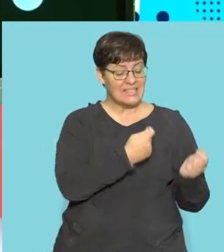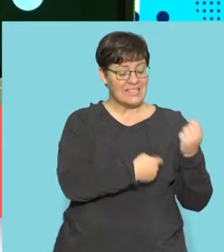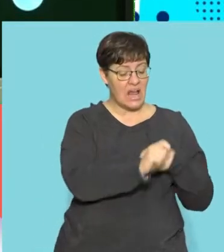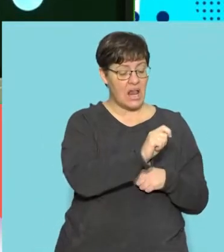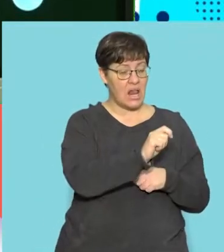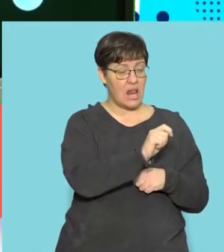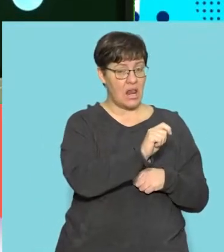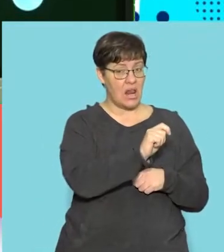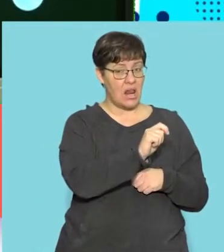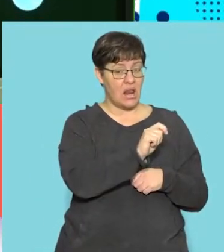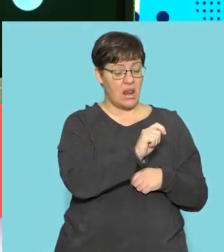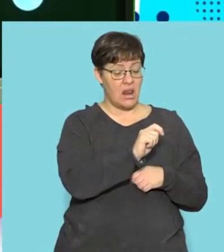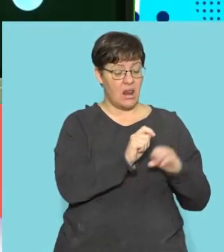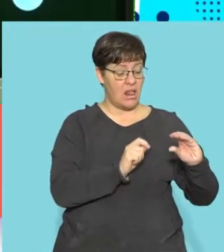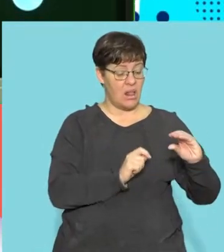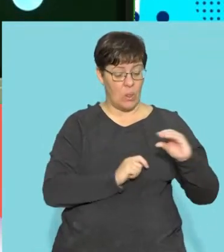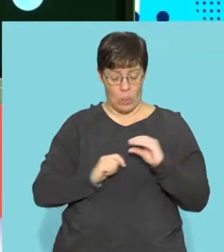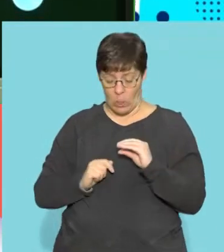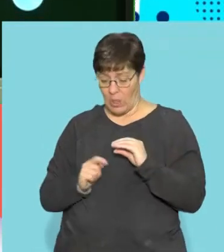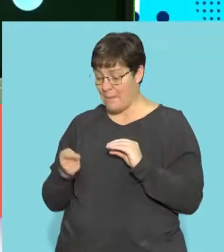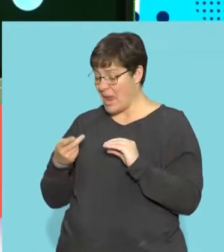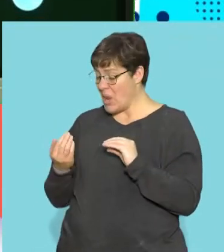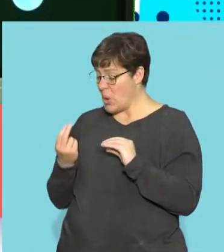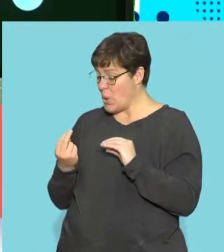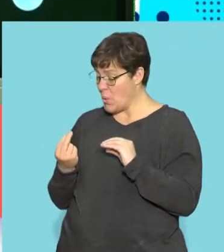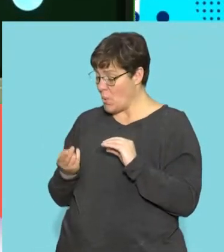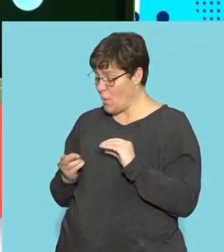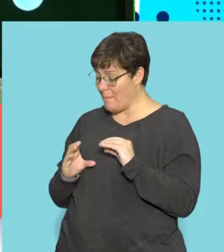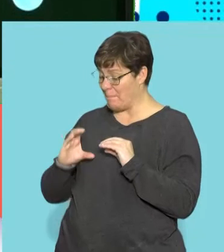for my company for a difference that is